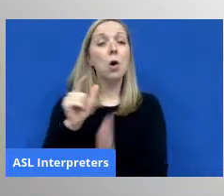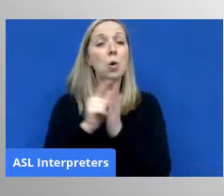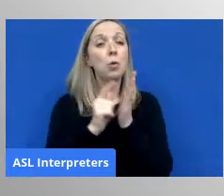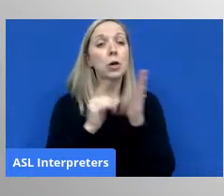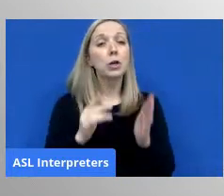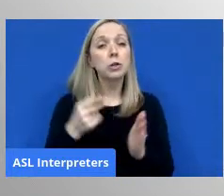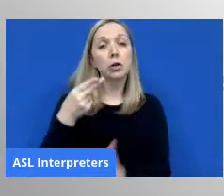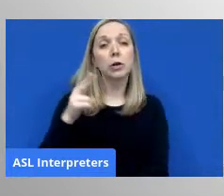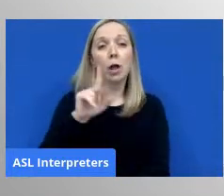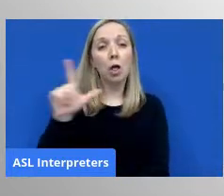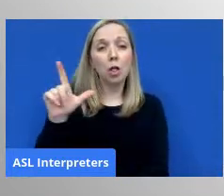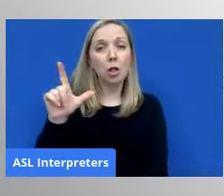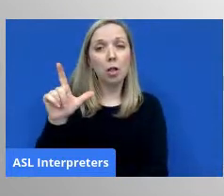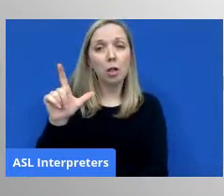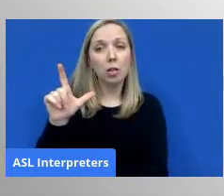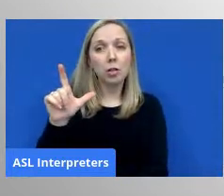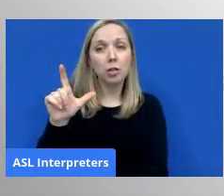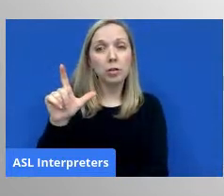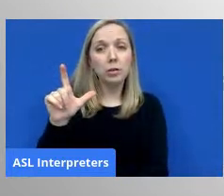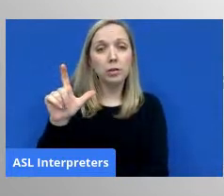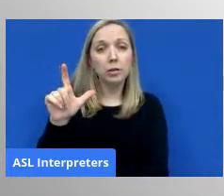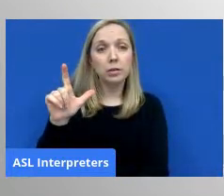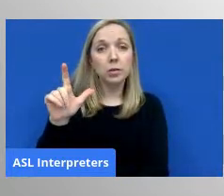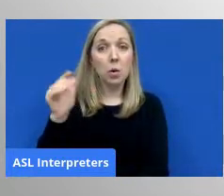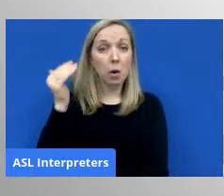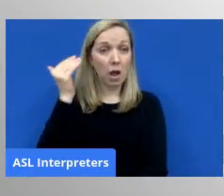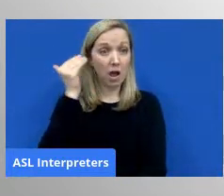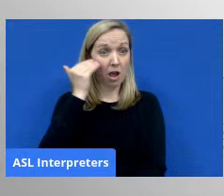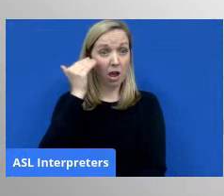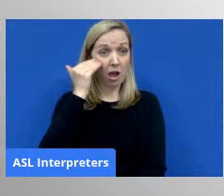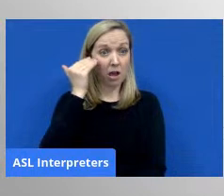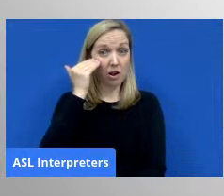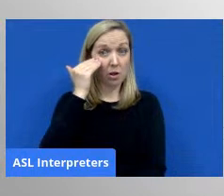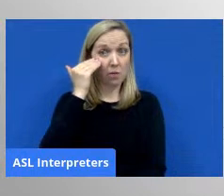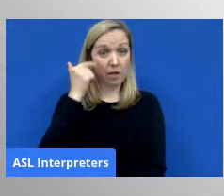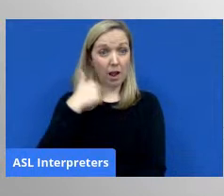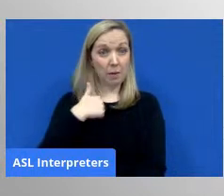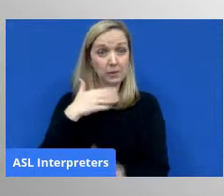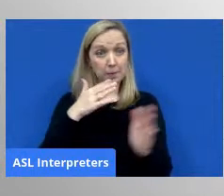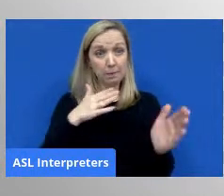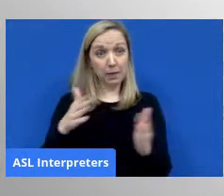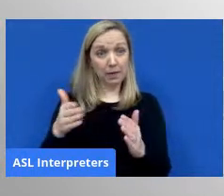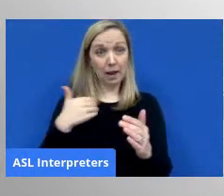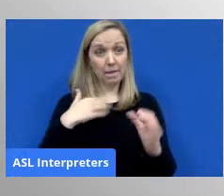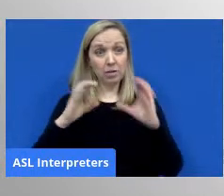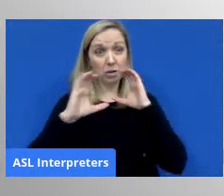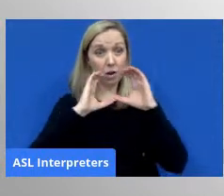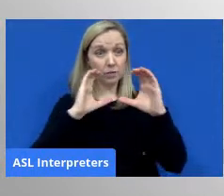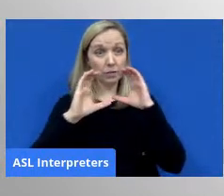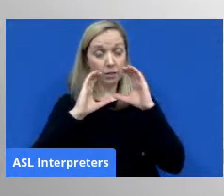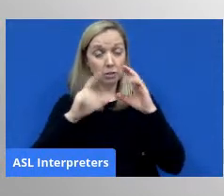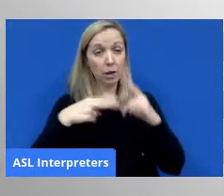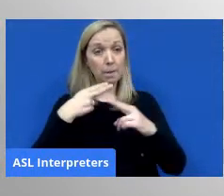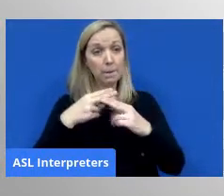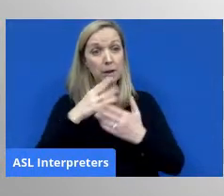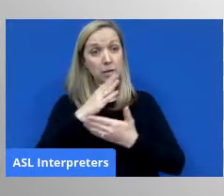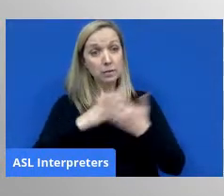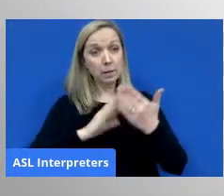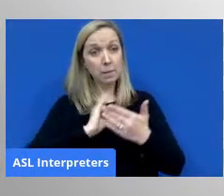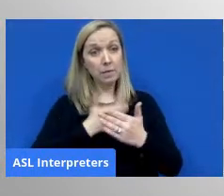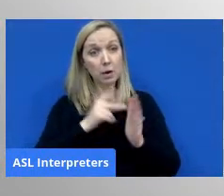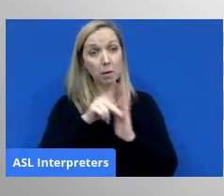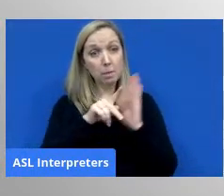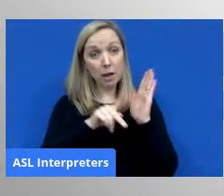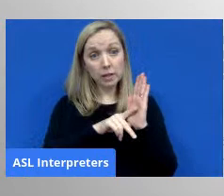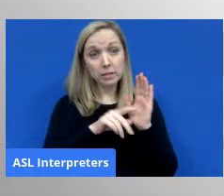I know that I was planning to have conversations about some of our policies and